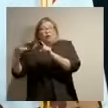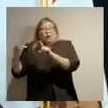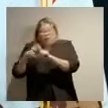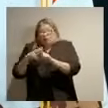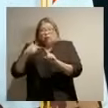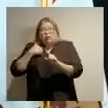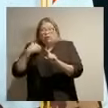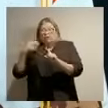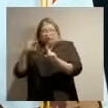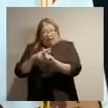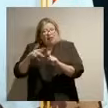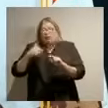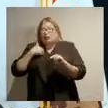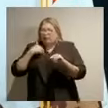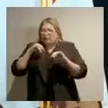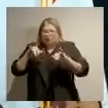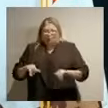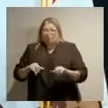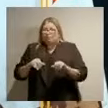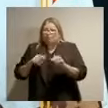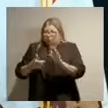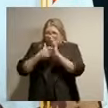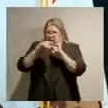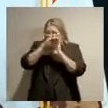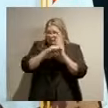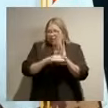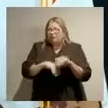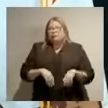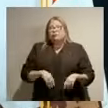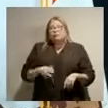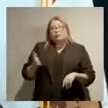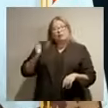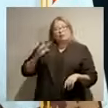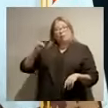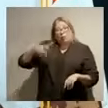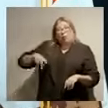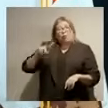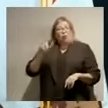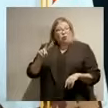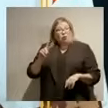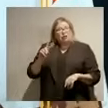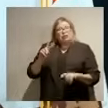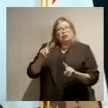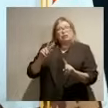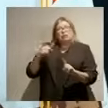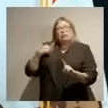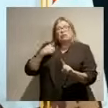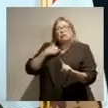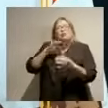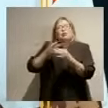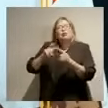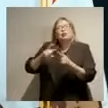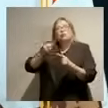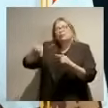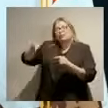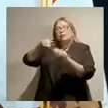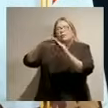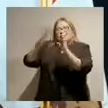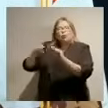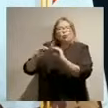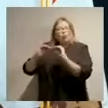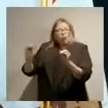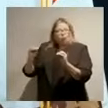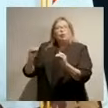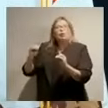Prop 1 on Tuesday, this goes to the issue of homelessness, we're going to be announcing in detail what we're doing